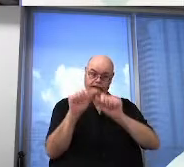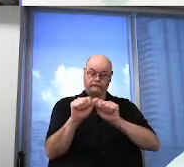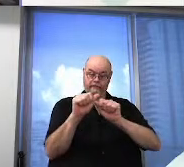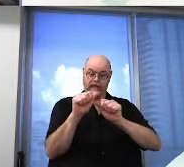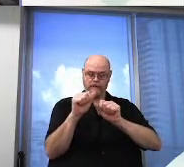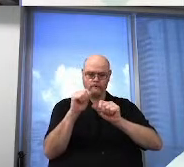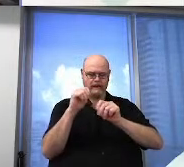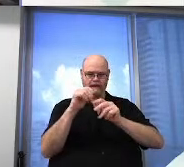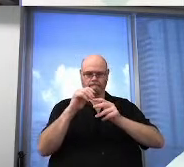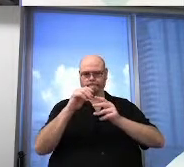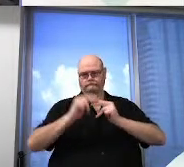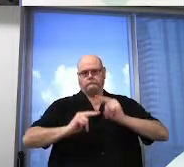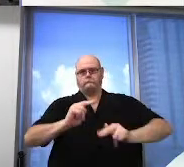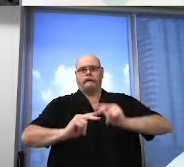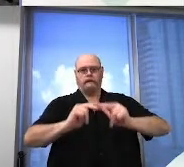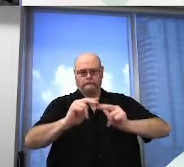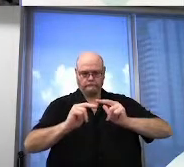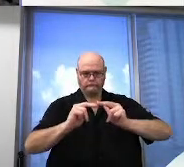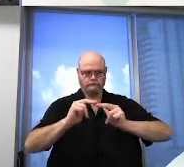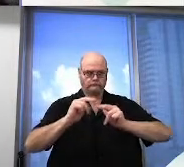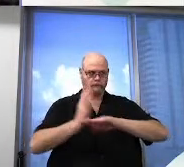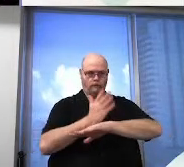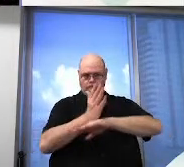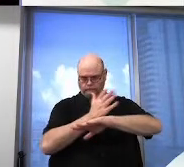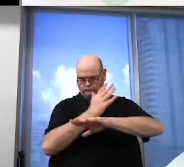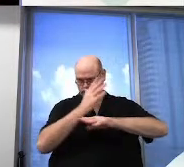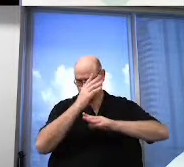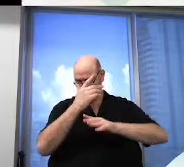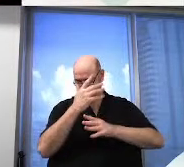to reconstruct the grid. Mm-hmm.